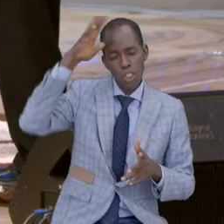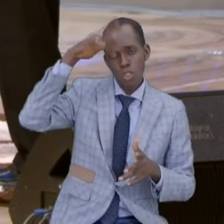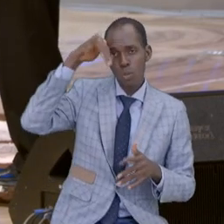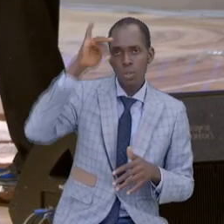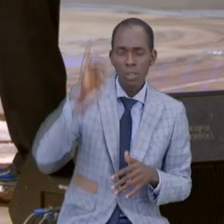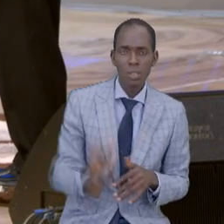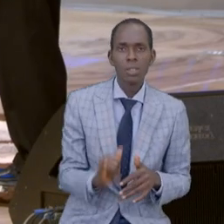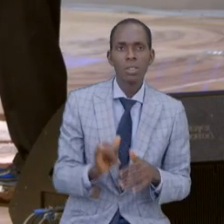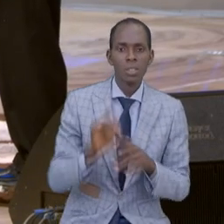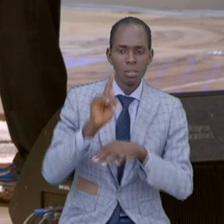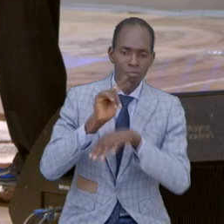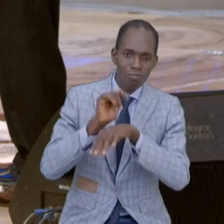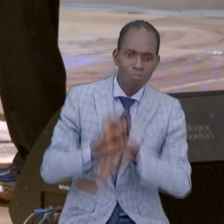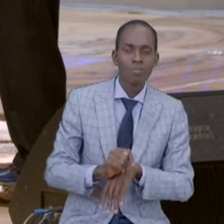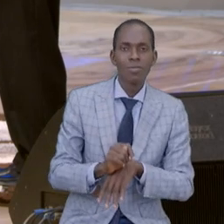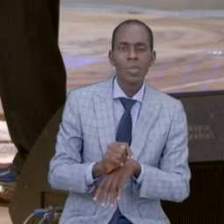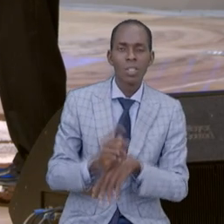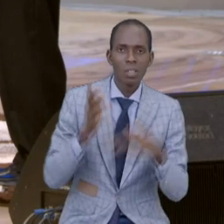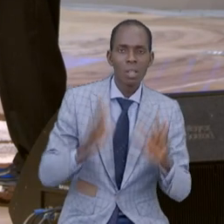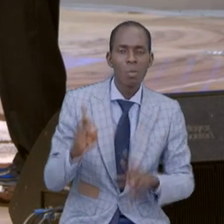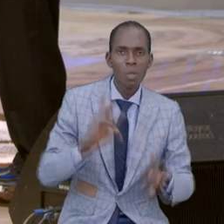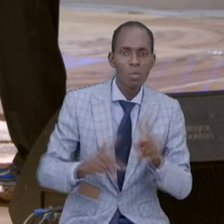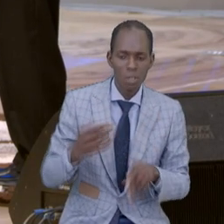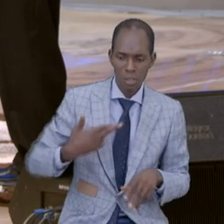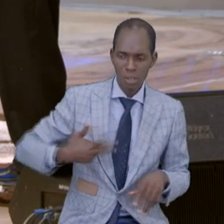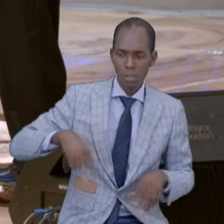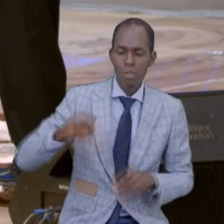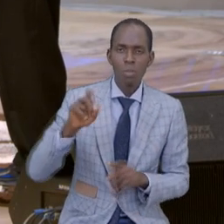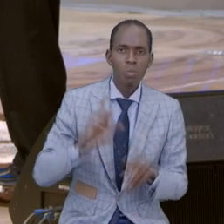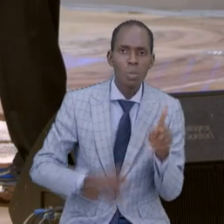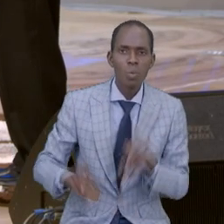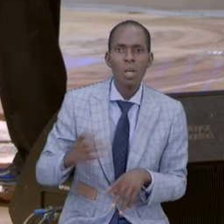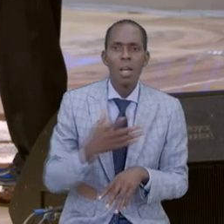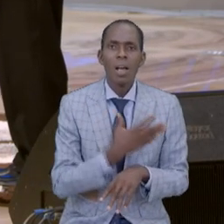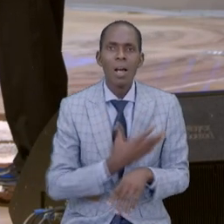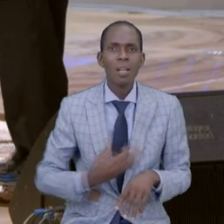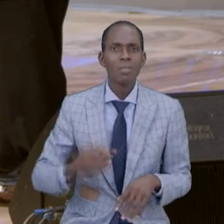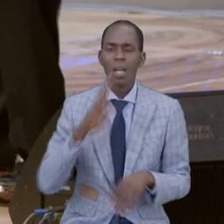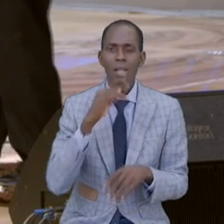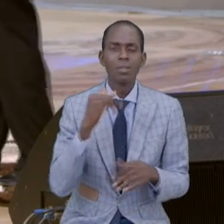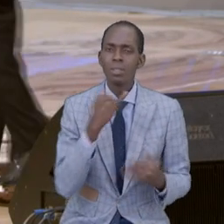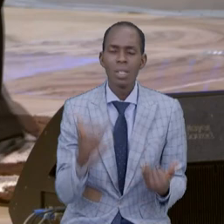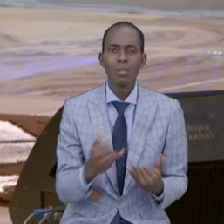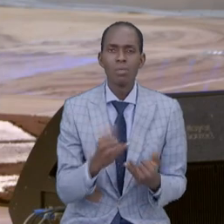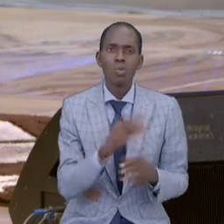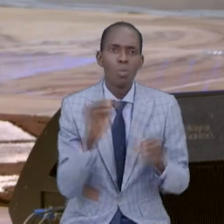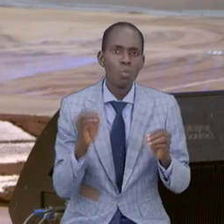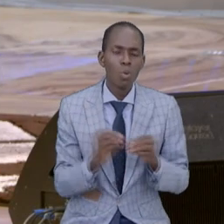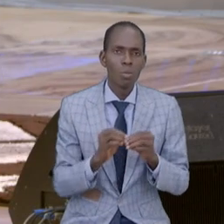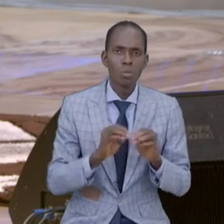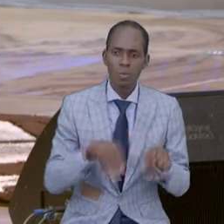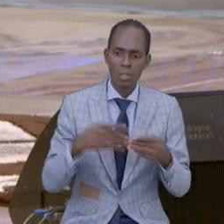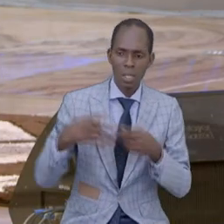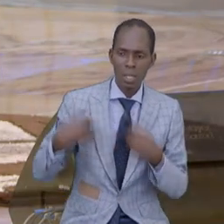their faith, their minds, and not now anymore on Christ. It is not for